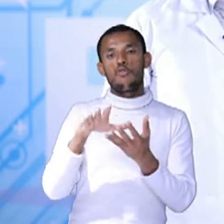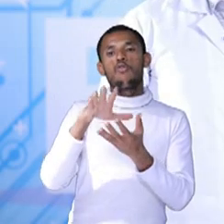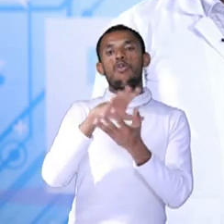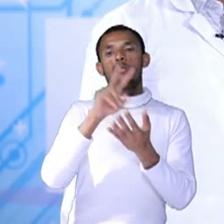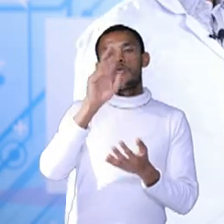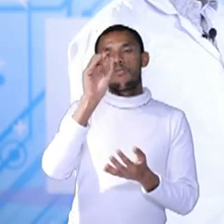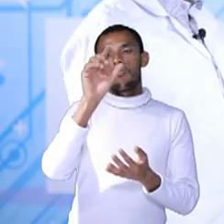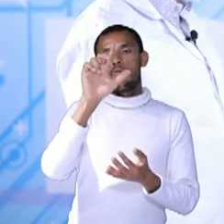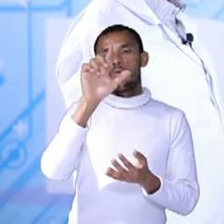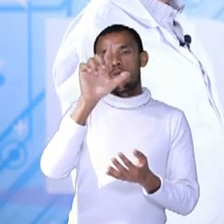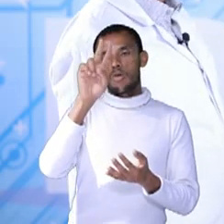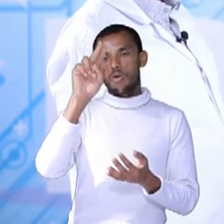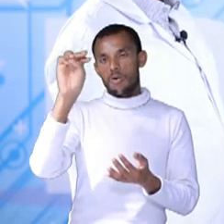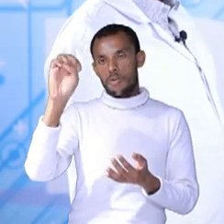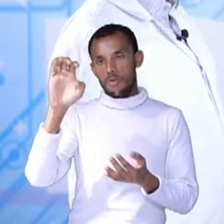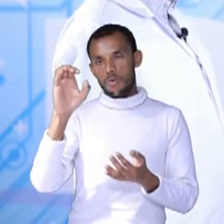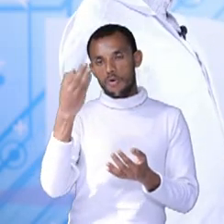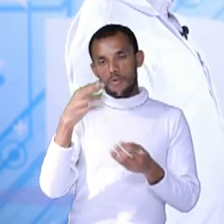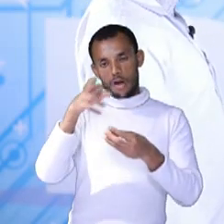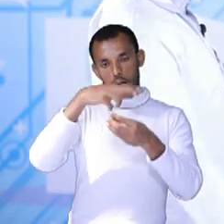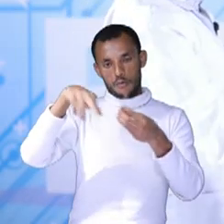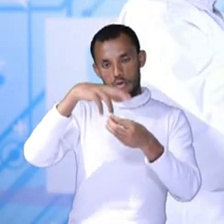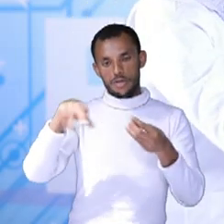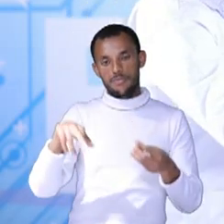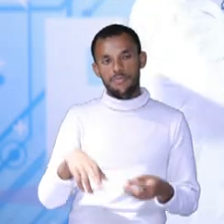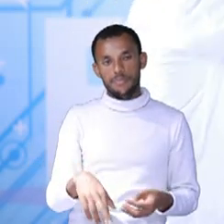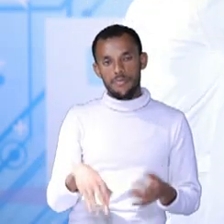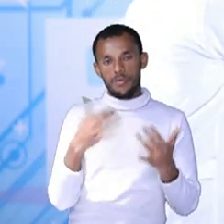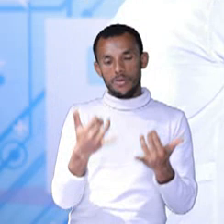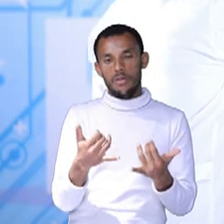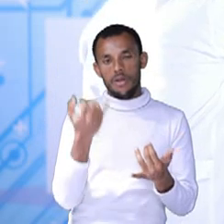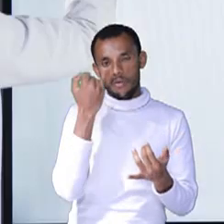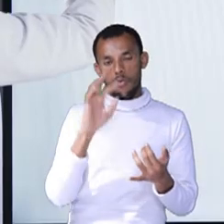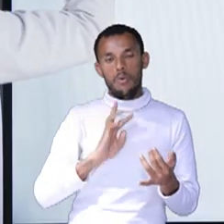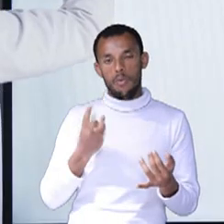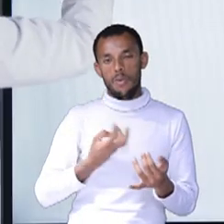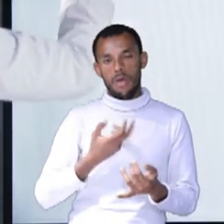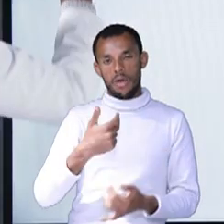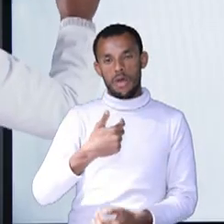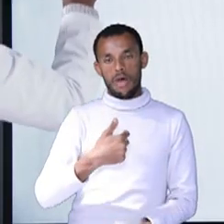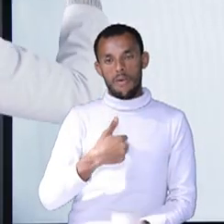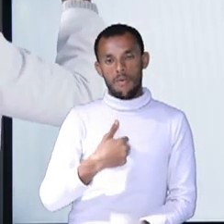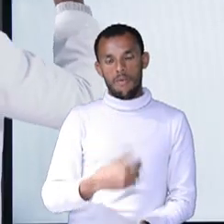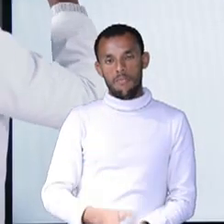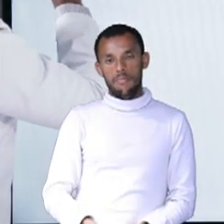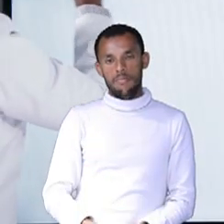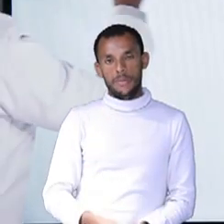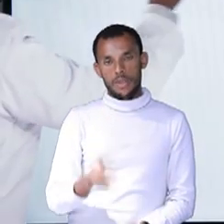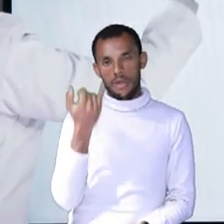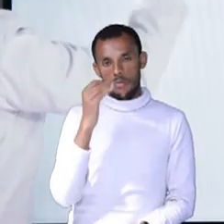of revolution. Now, if we have